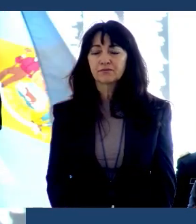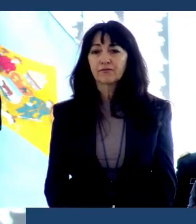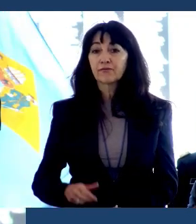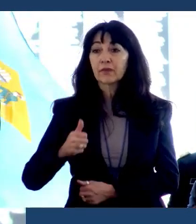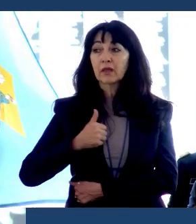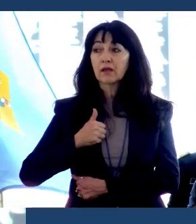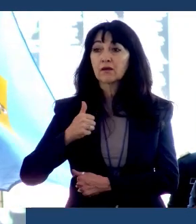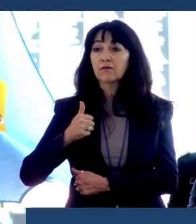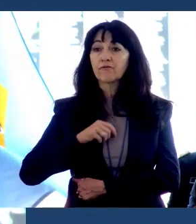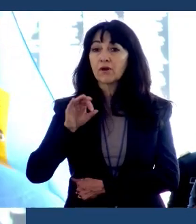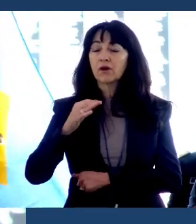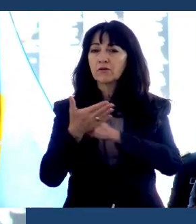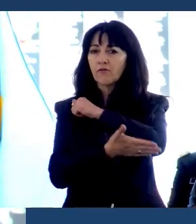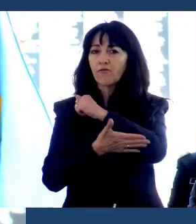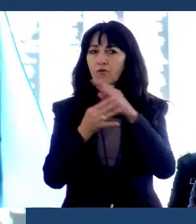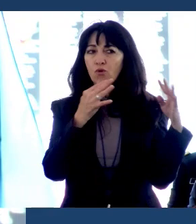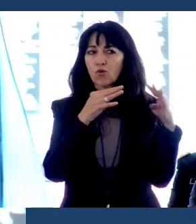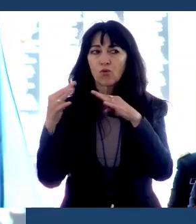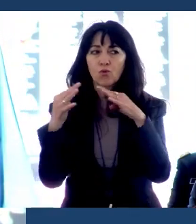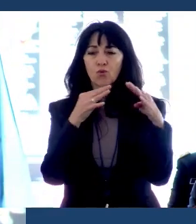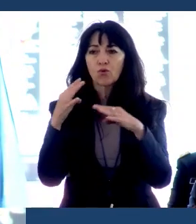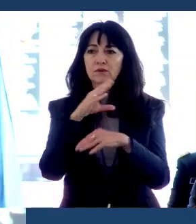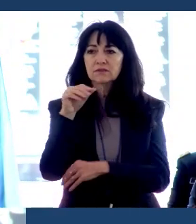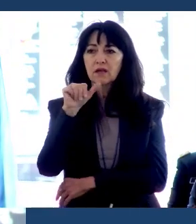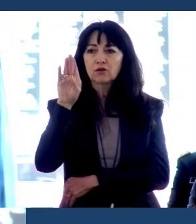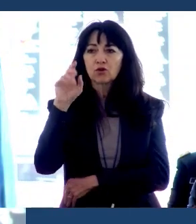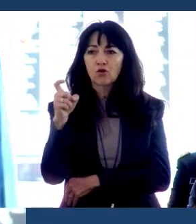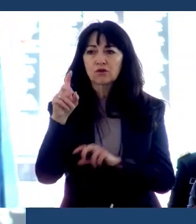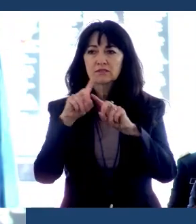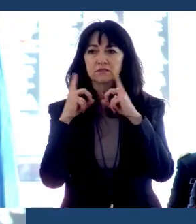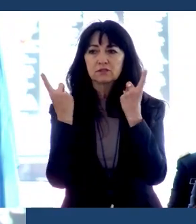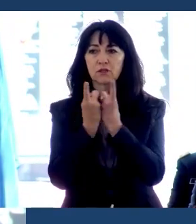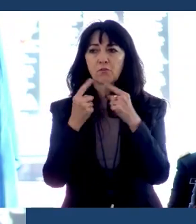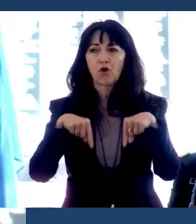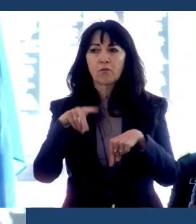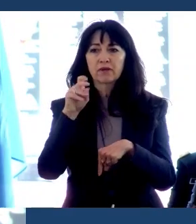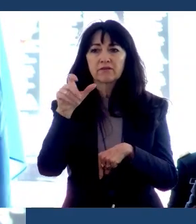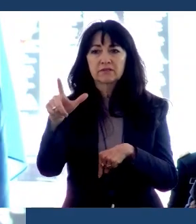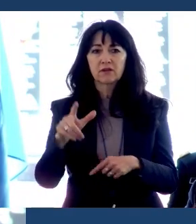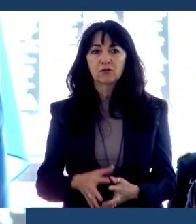Veterans of Foreign Wars and Auxiliary Department of Delaware.